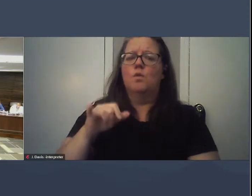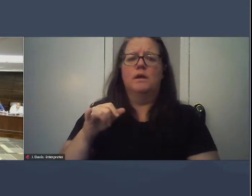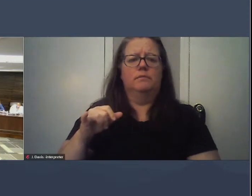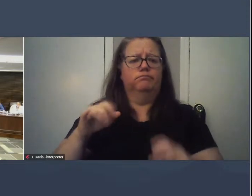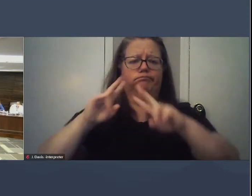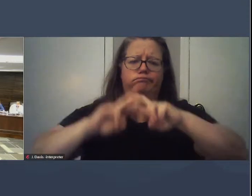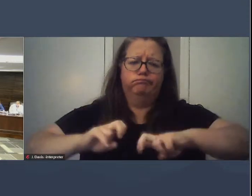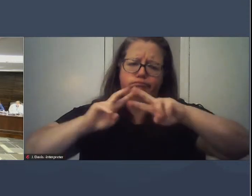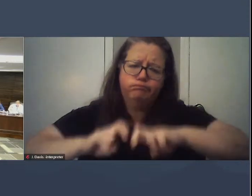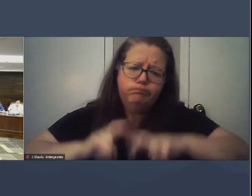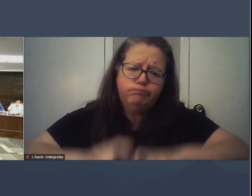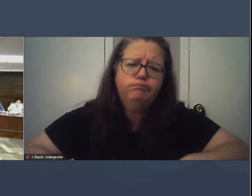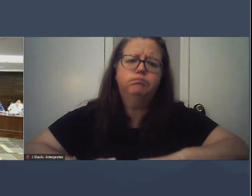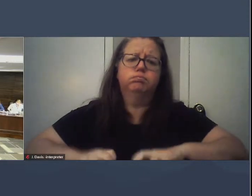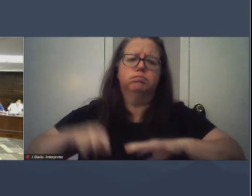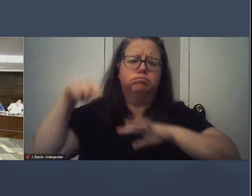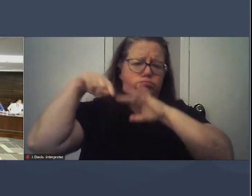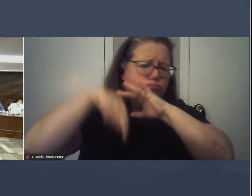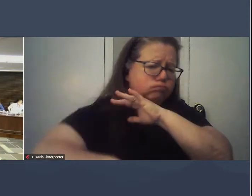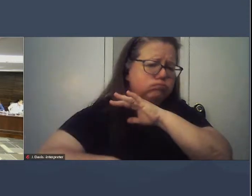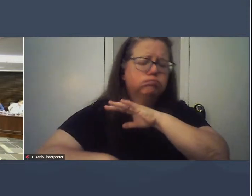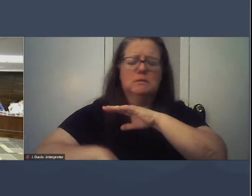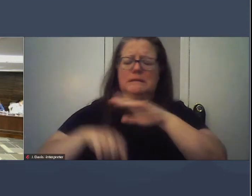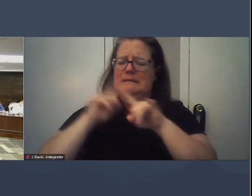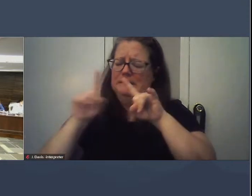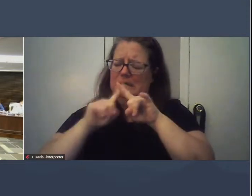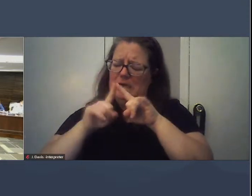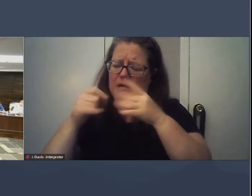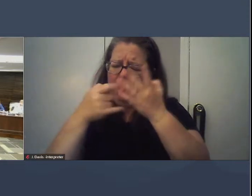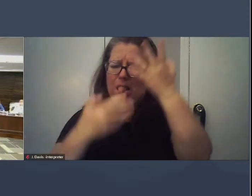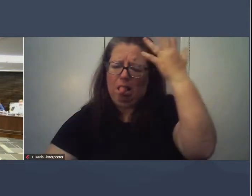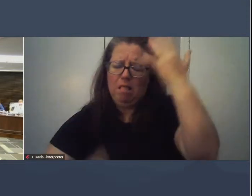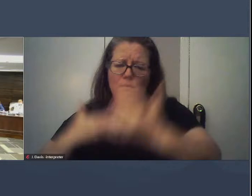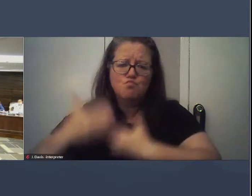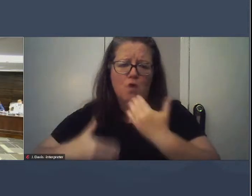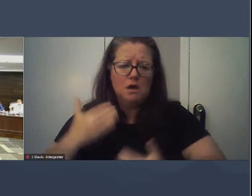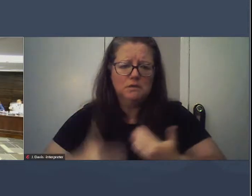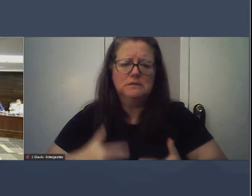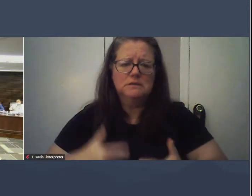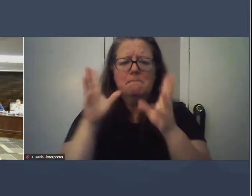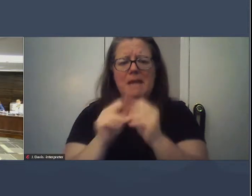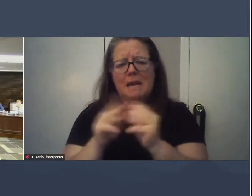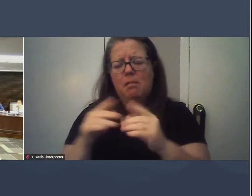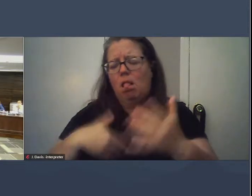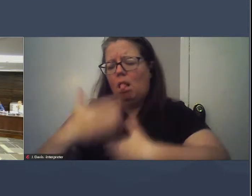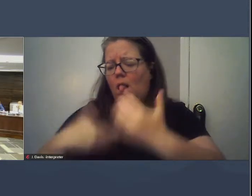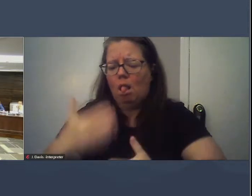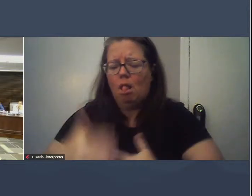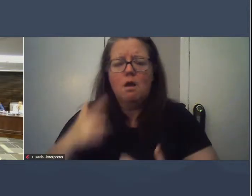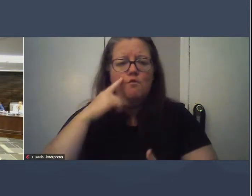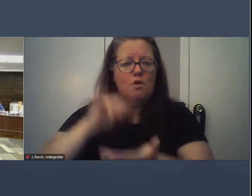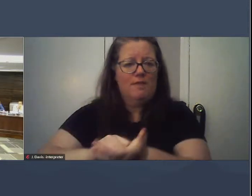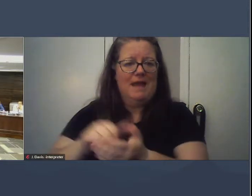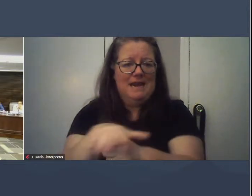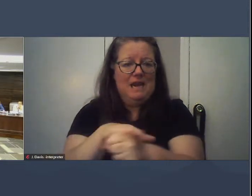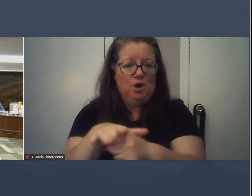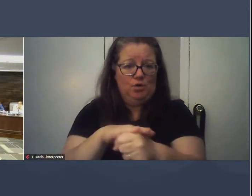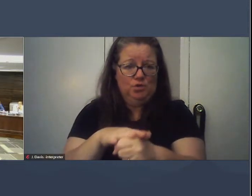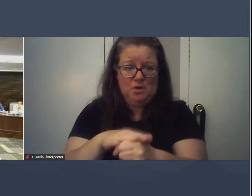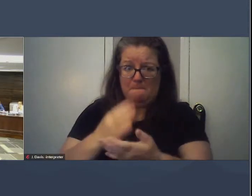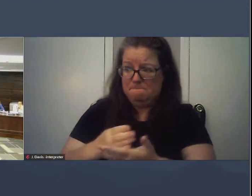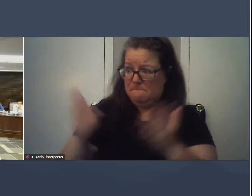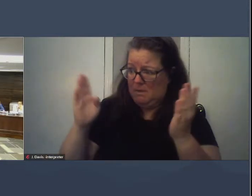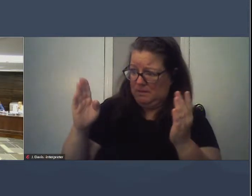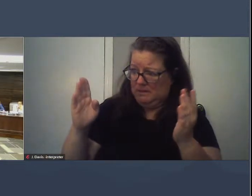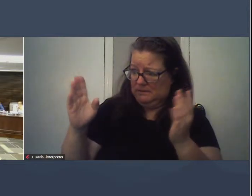environmental assessment, EIS, NEPA process, have had public meetings on that, et cetera, on that location. You've had public meetings